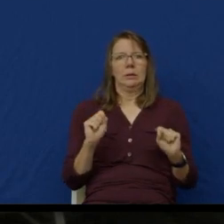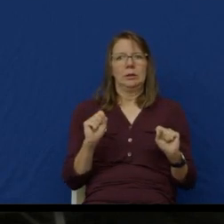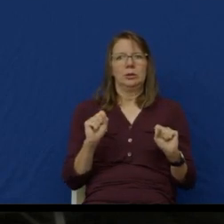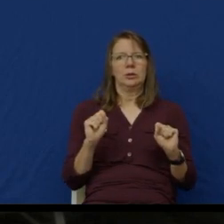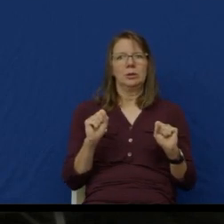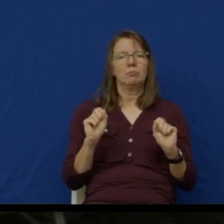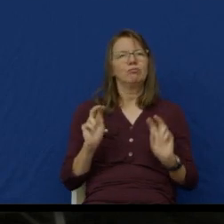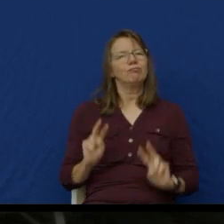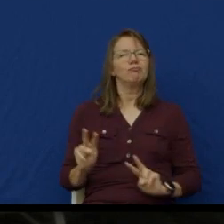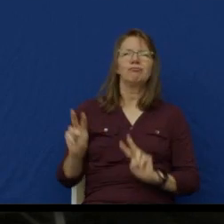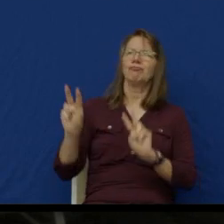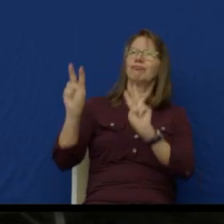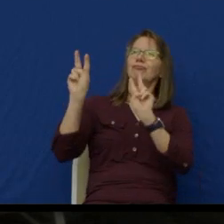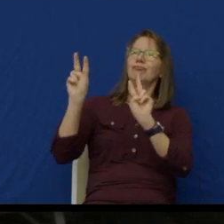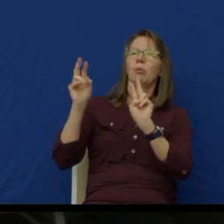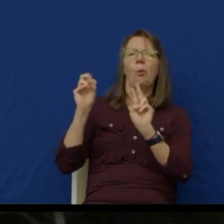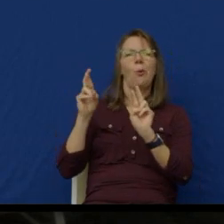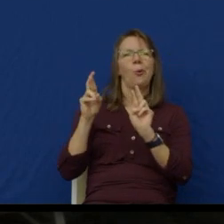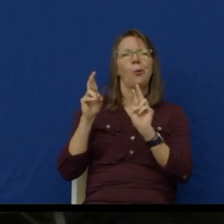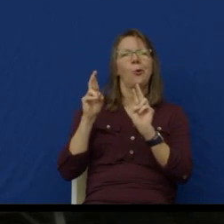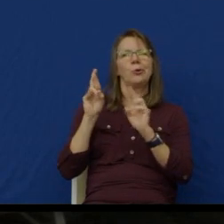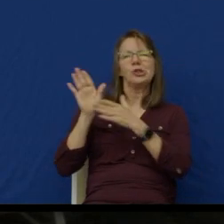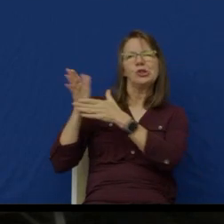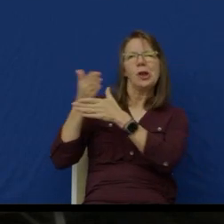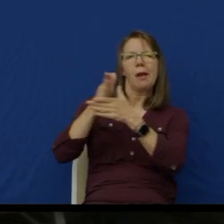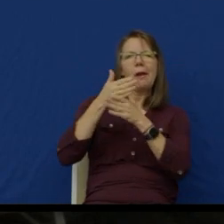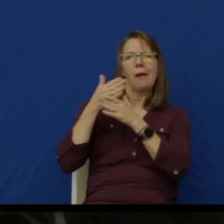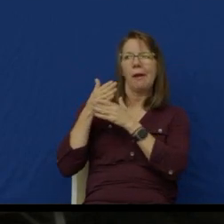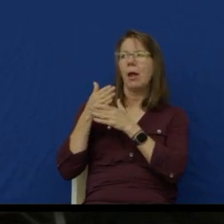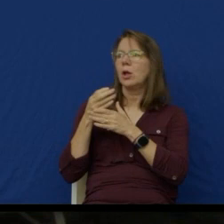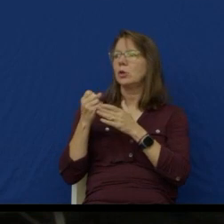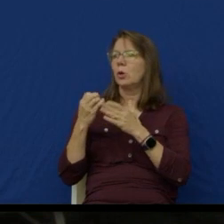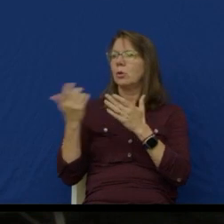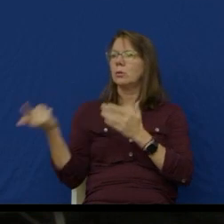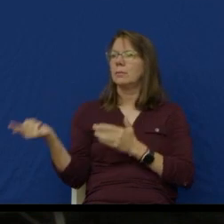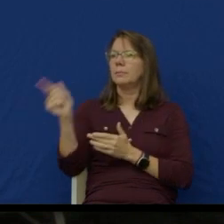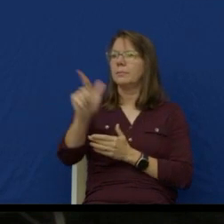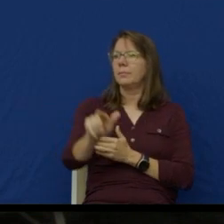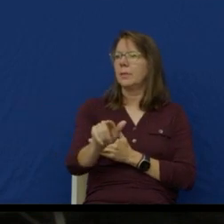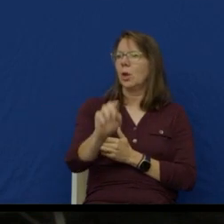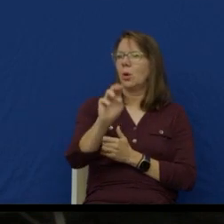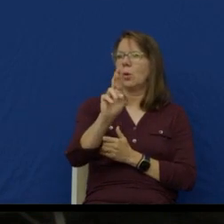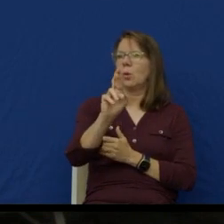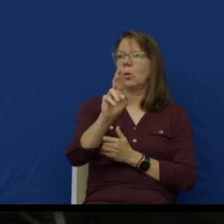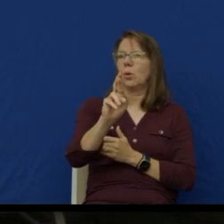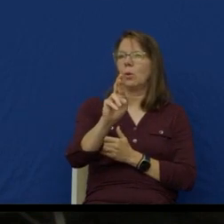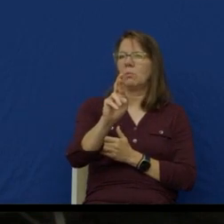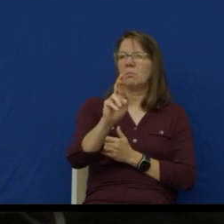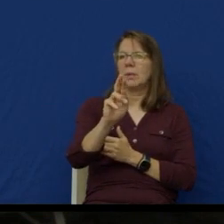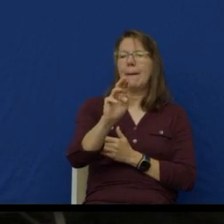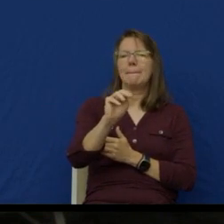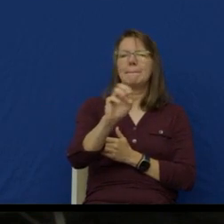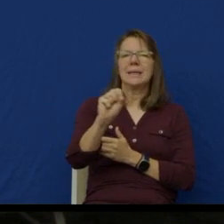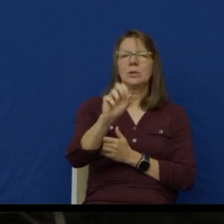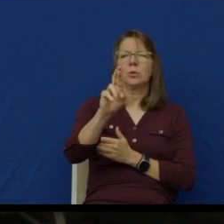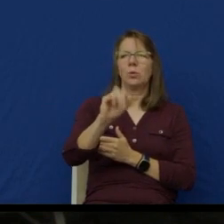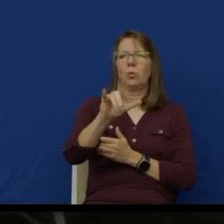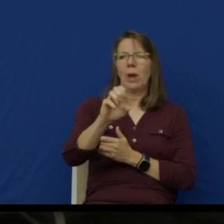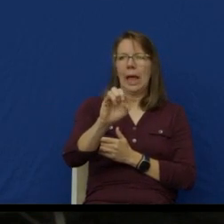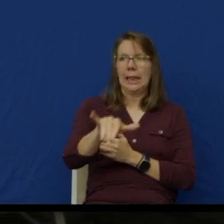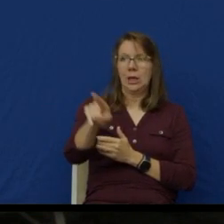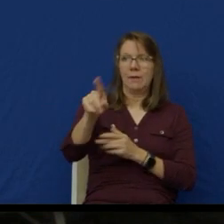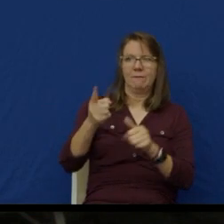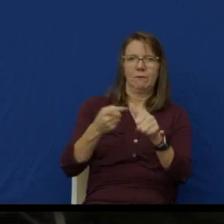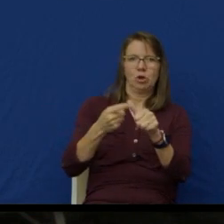share. So I'd like to call on Ms. Riley, Alyssa Riley, to share our first item of good news.